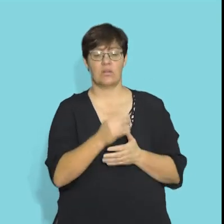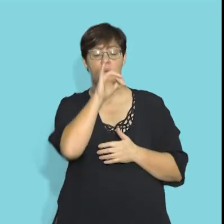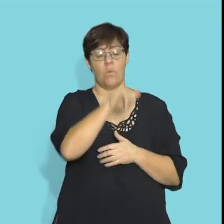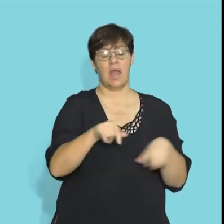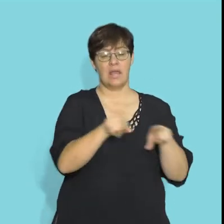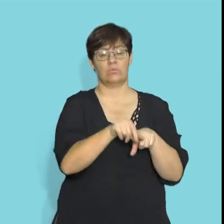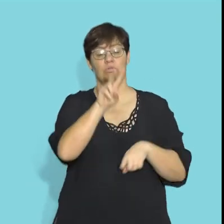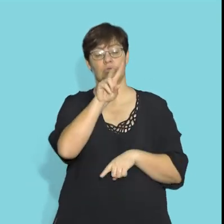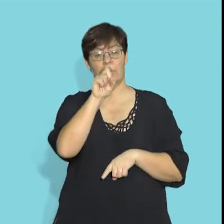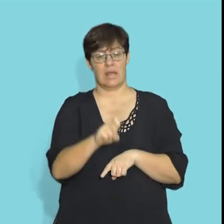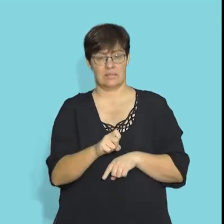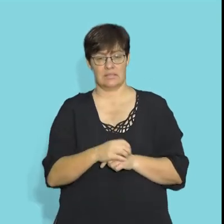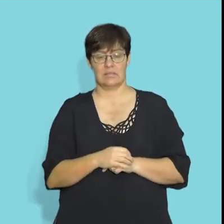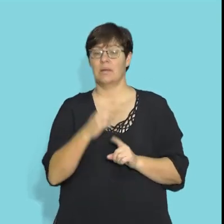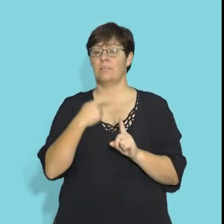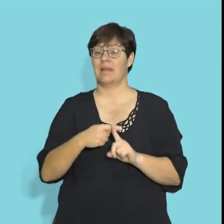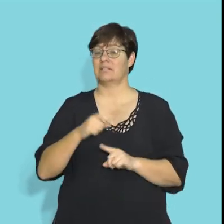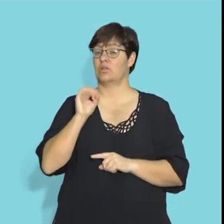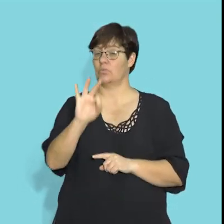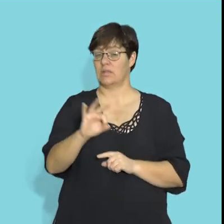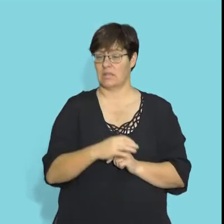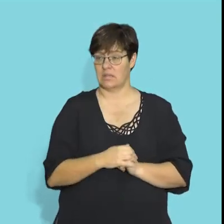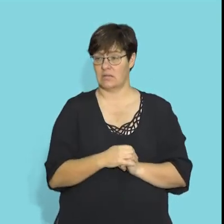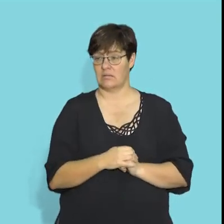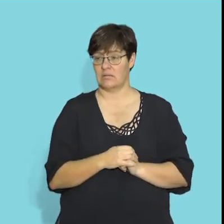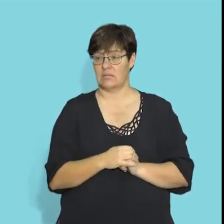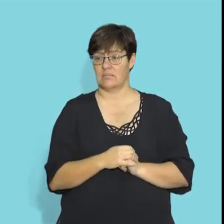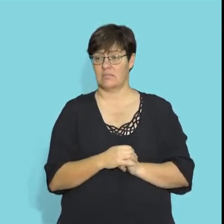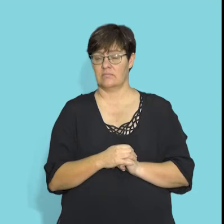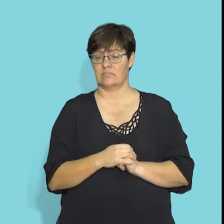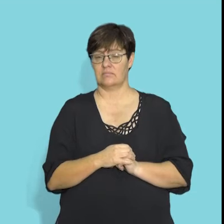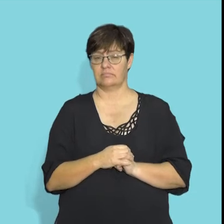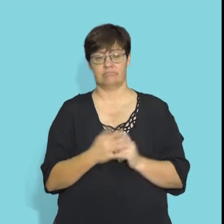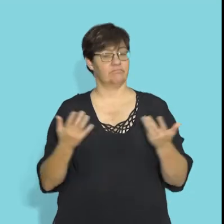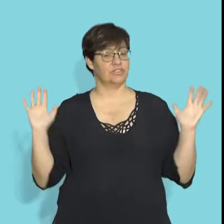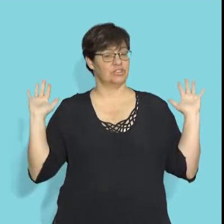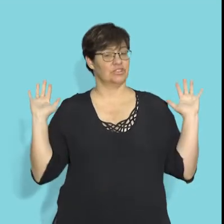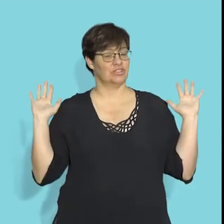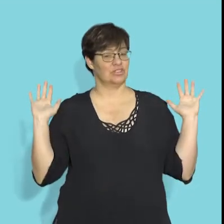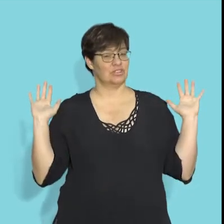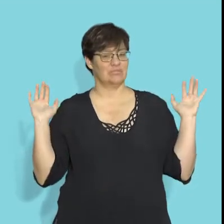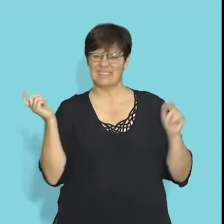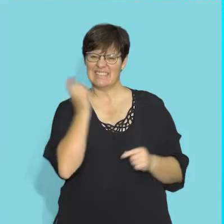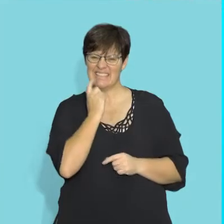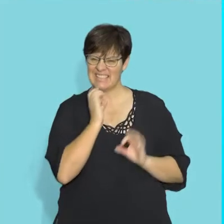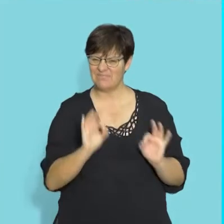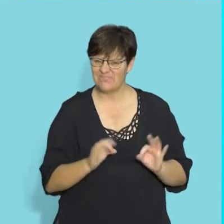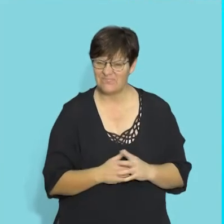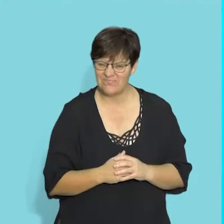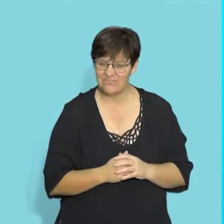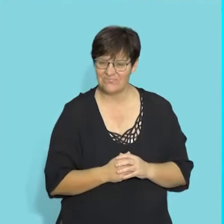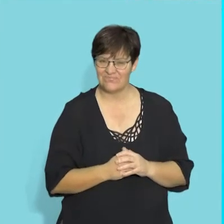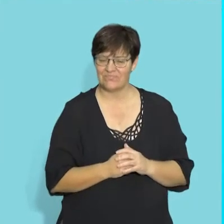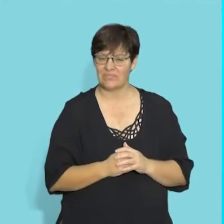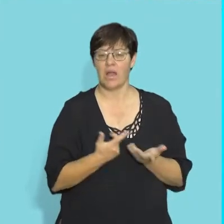2x plus 3. Done. All right, so that was quite easy because